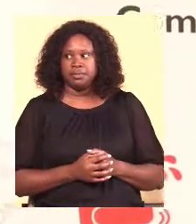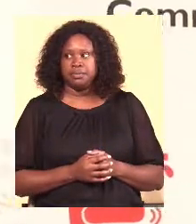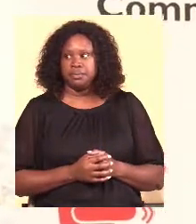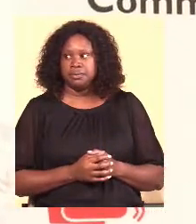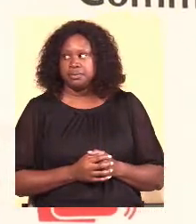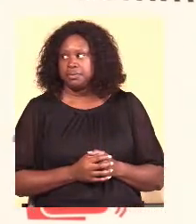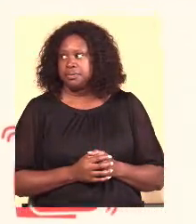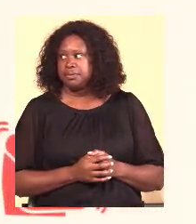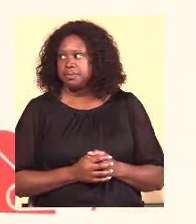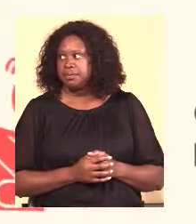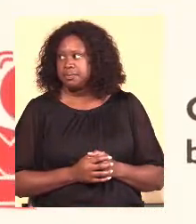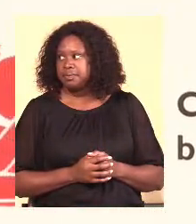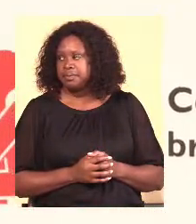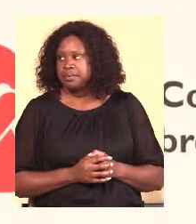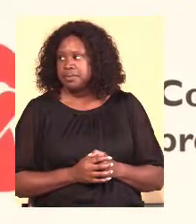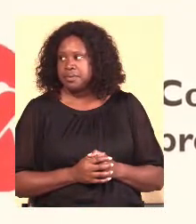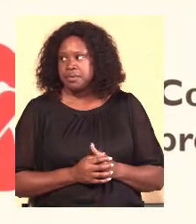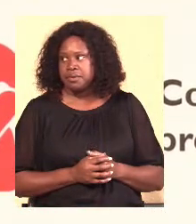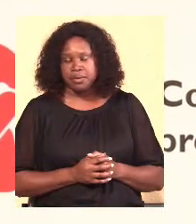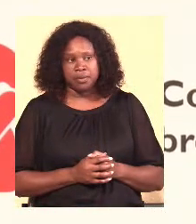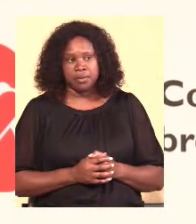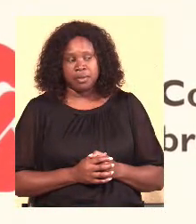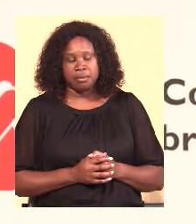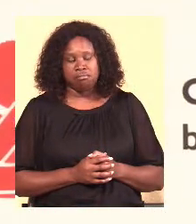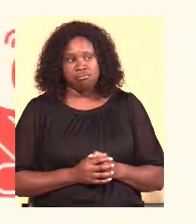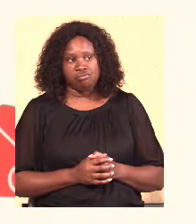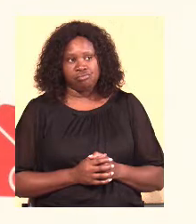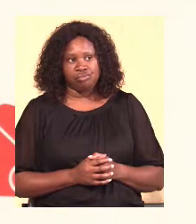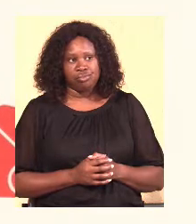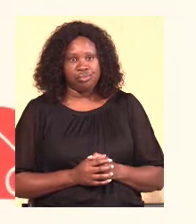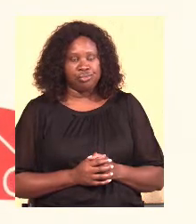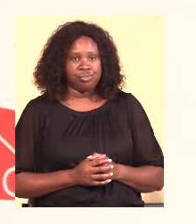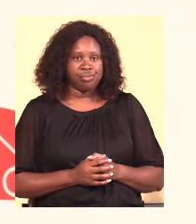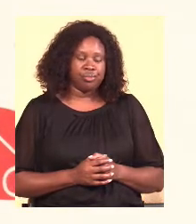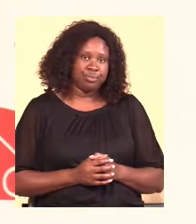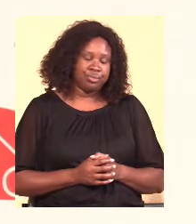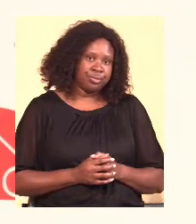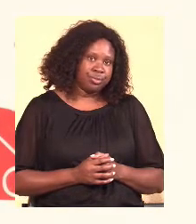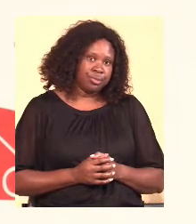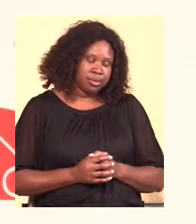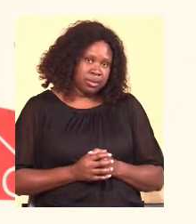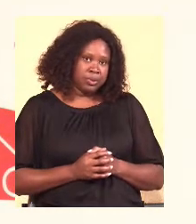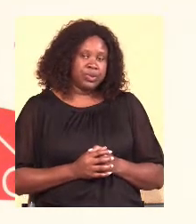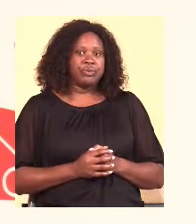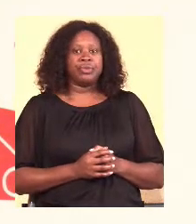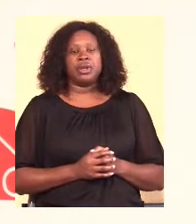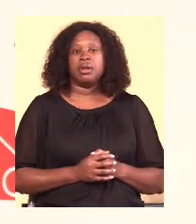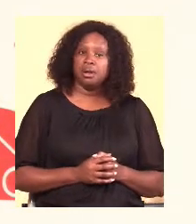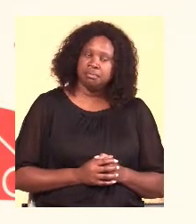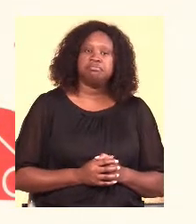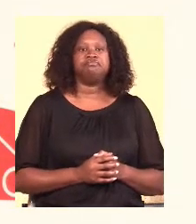it's something that one can actually characterize by saying we have a